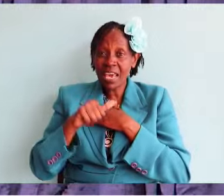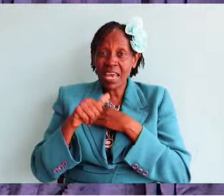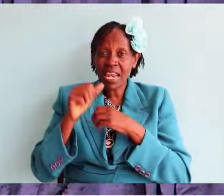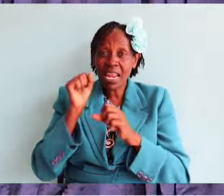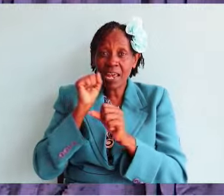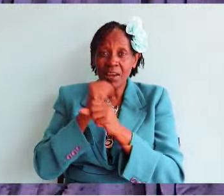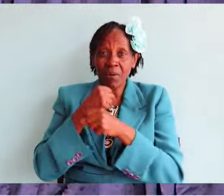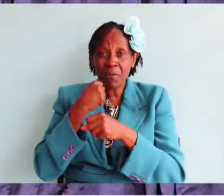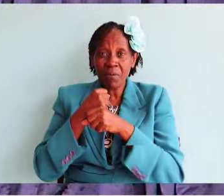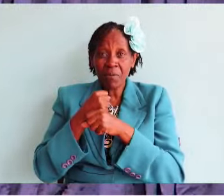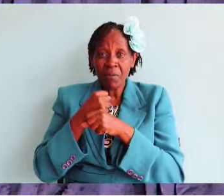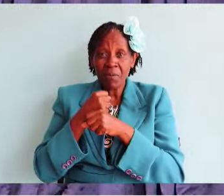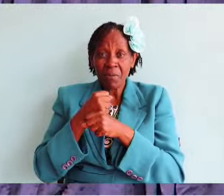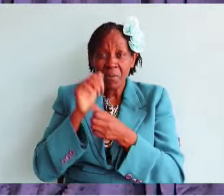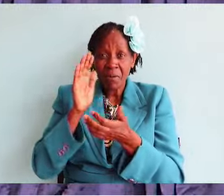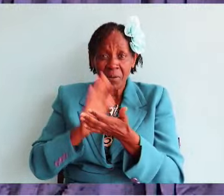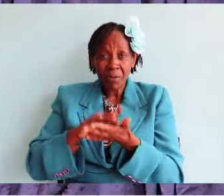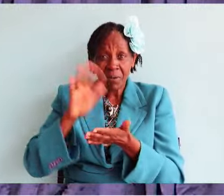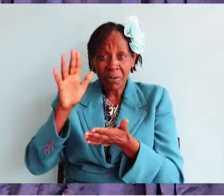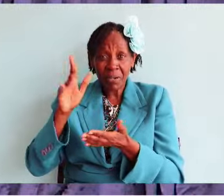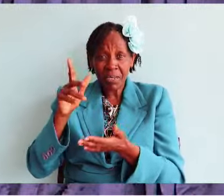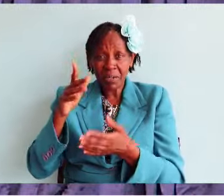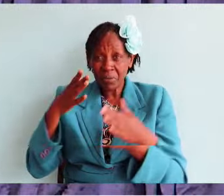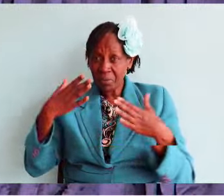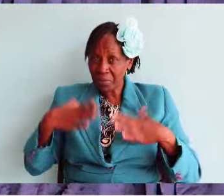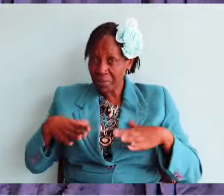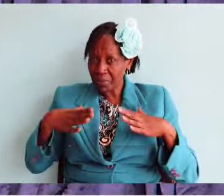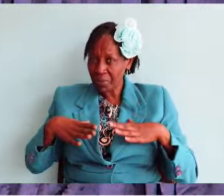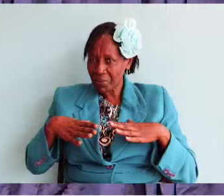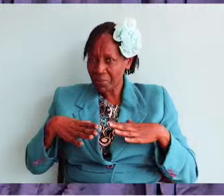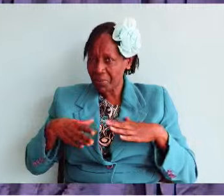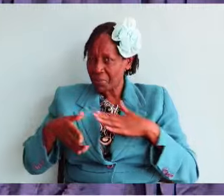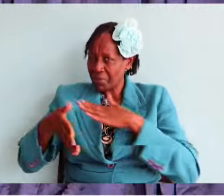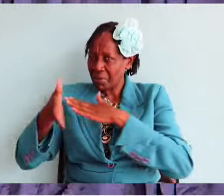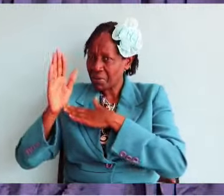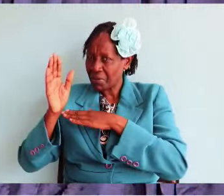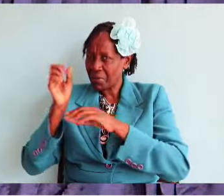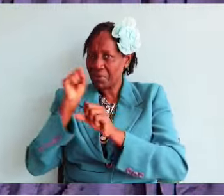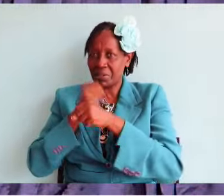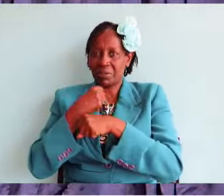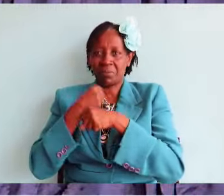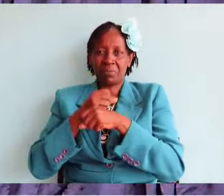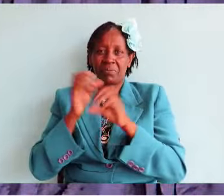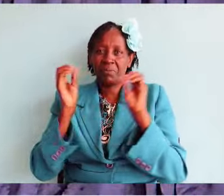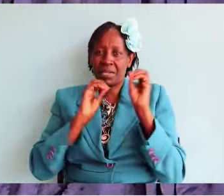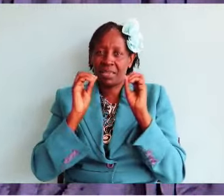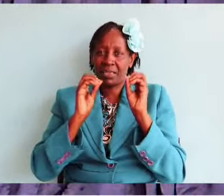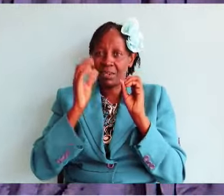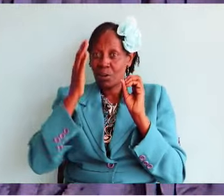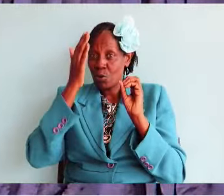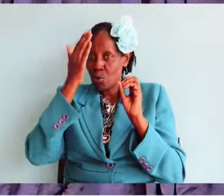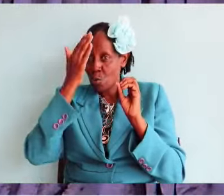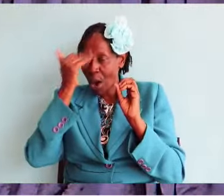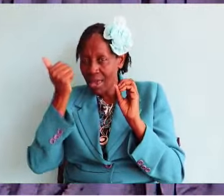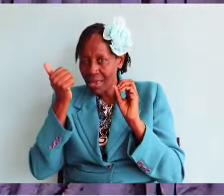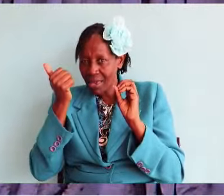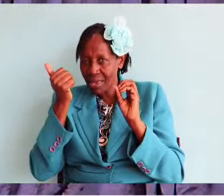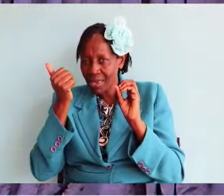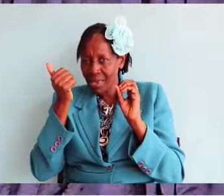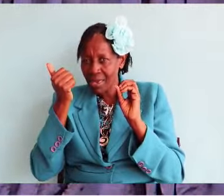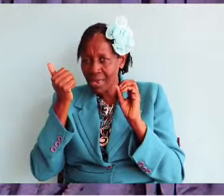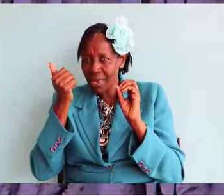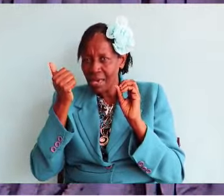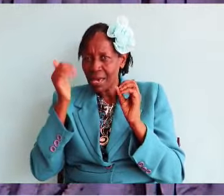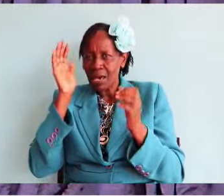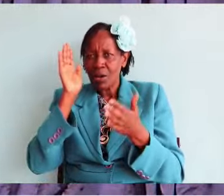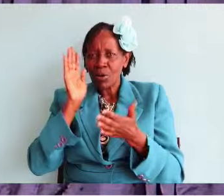it. He will not do it. And so your prayers every day should be, God, use me. Not for